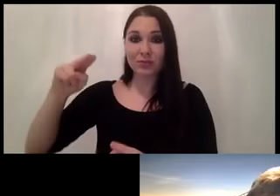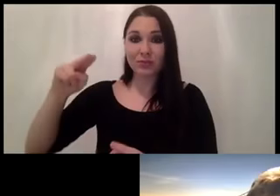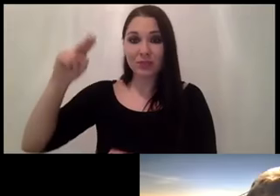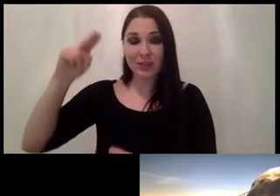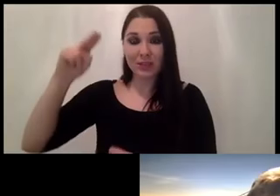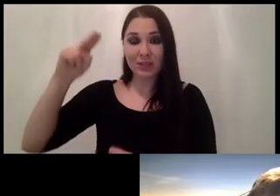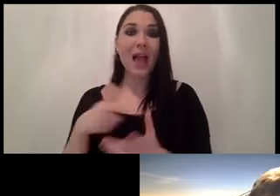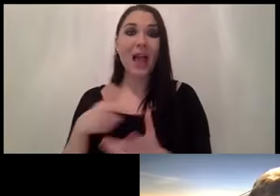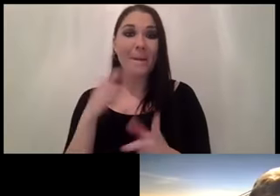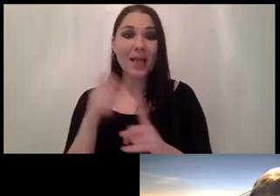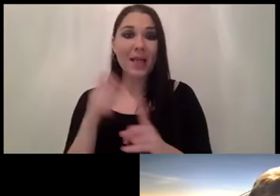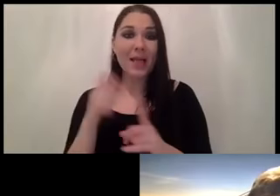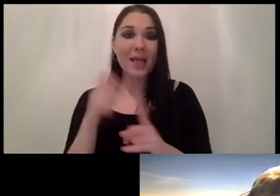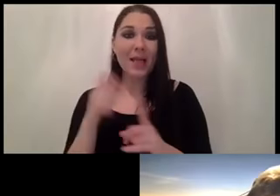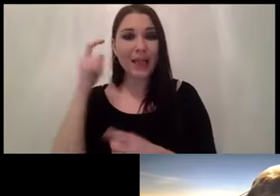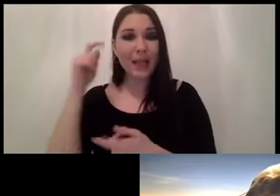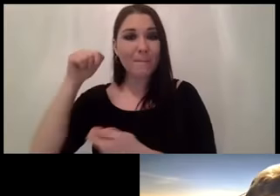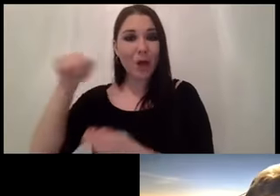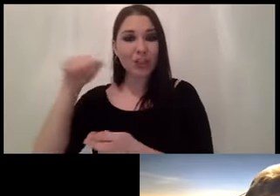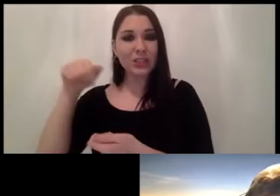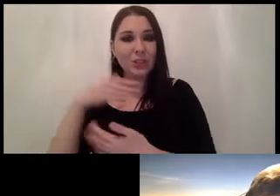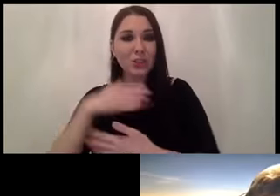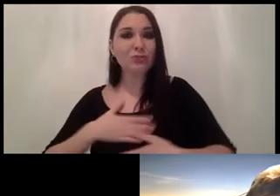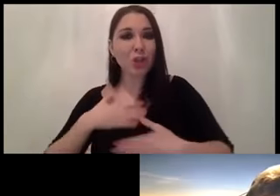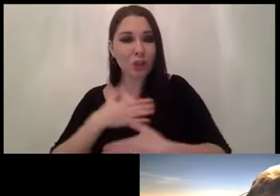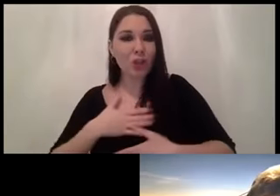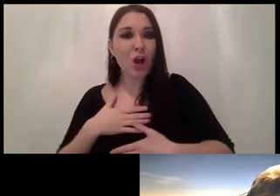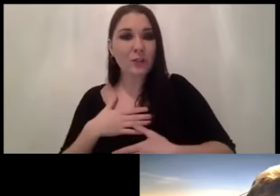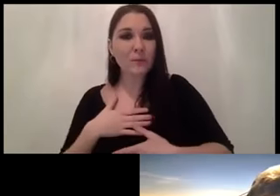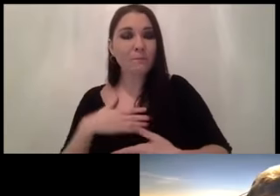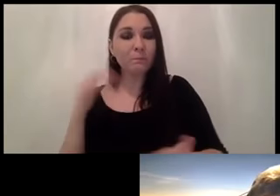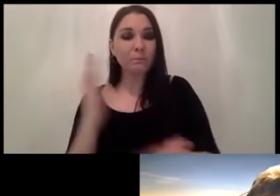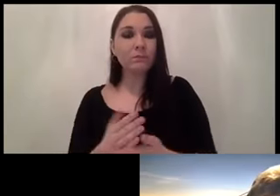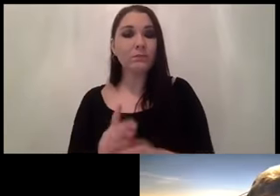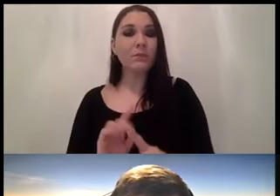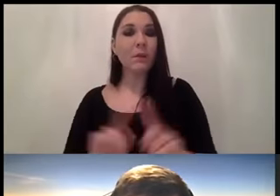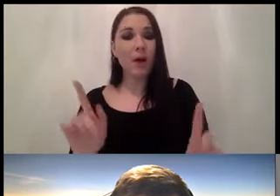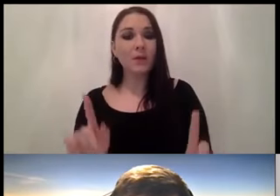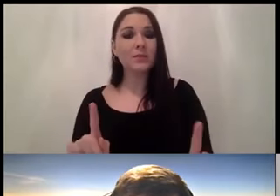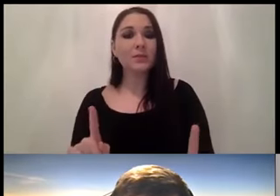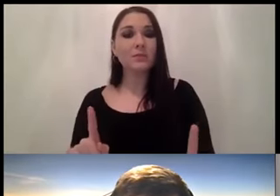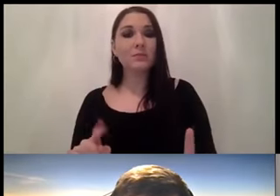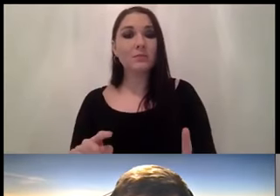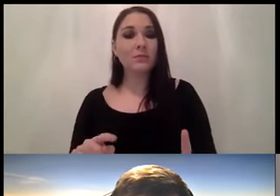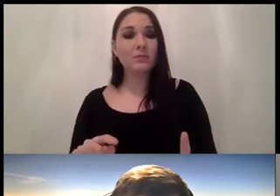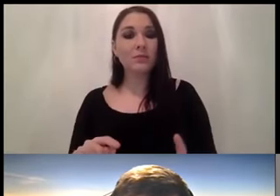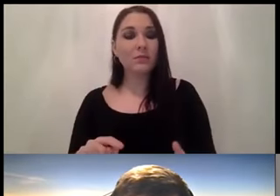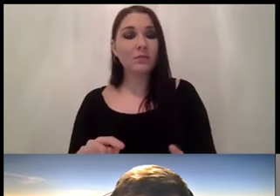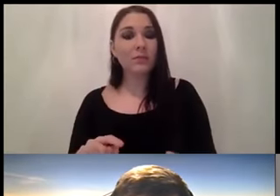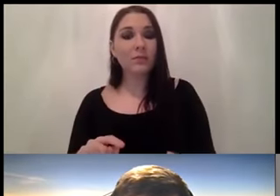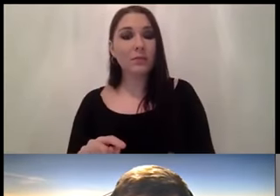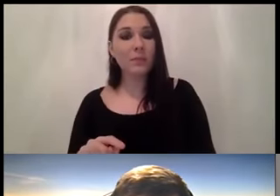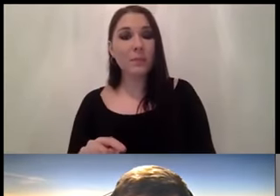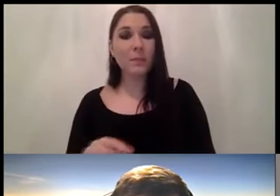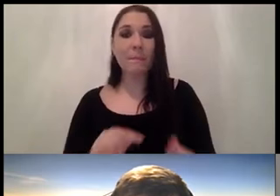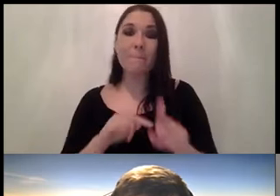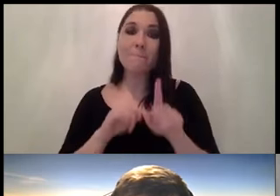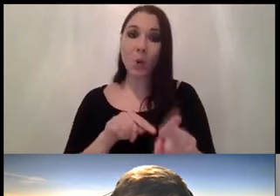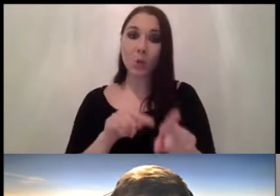applications, I think the budget is definitely a concern. But for most of the common